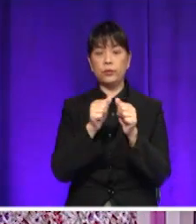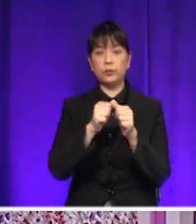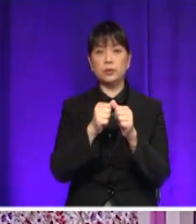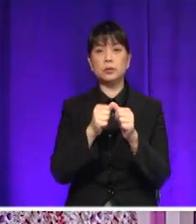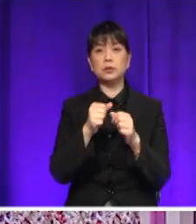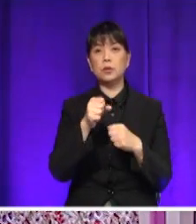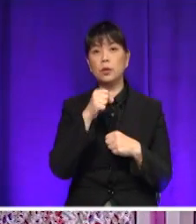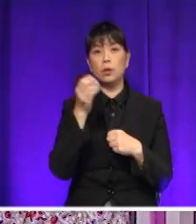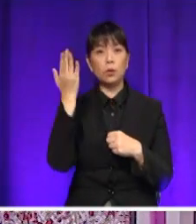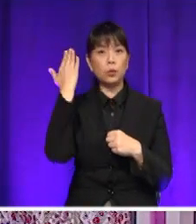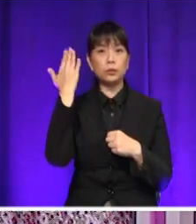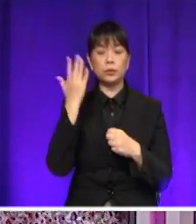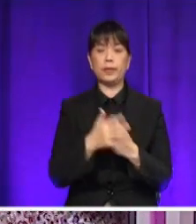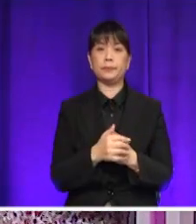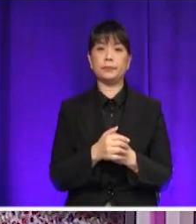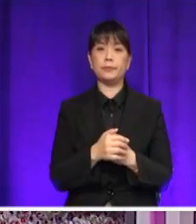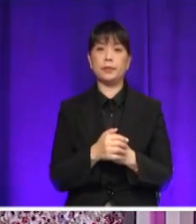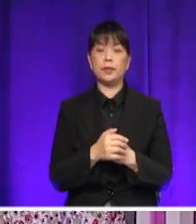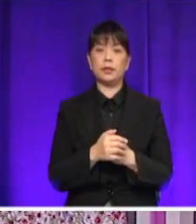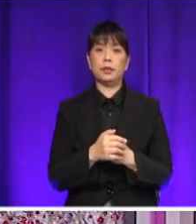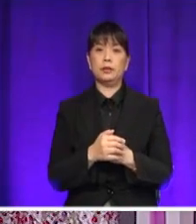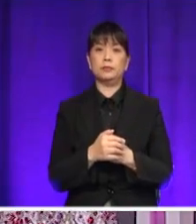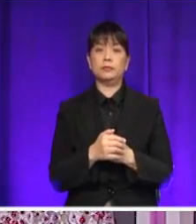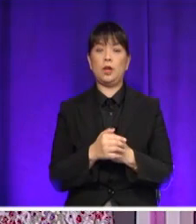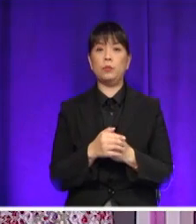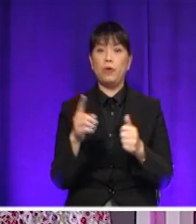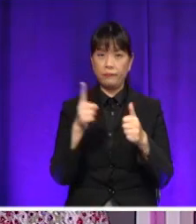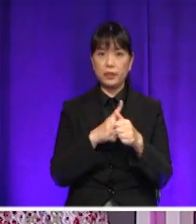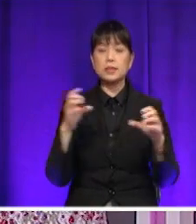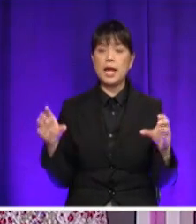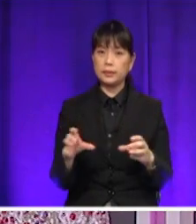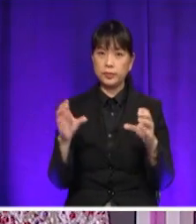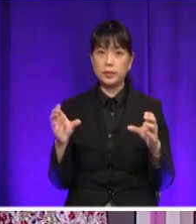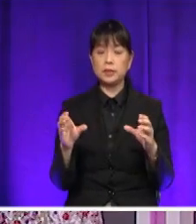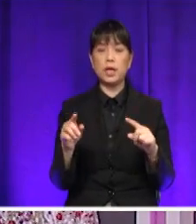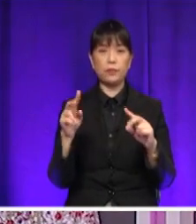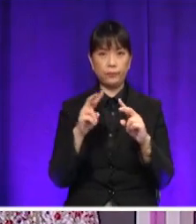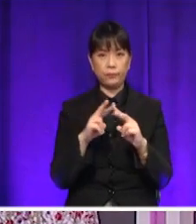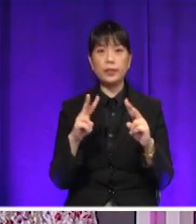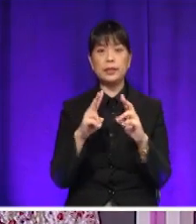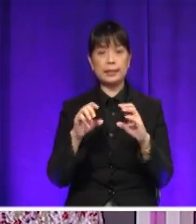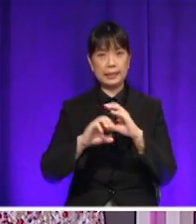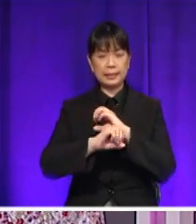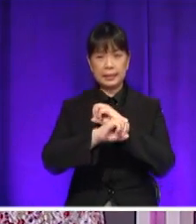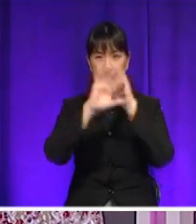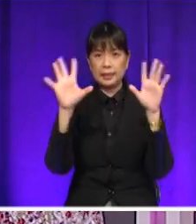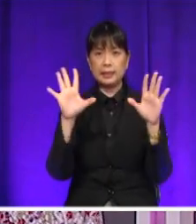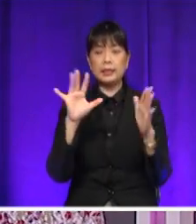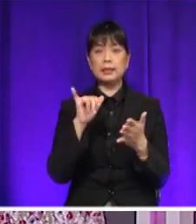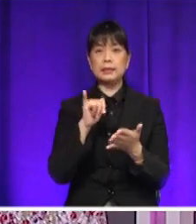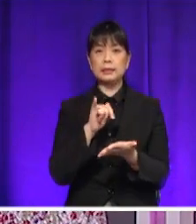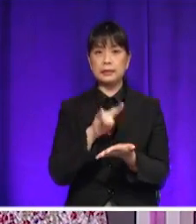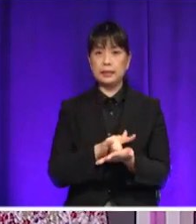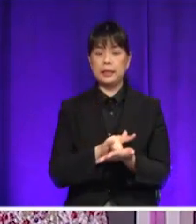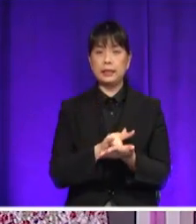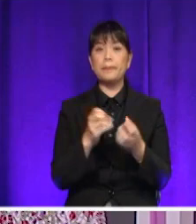Yes. Okay, so I think from our first activity, it's quite clear that even though many pupils think that listening